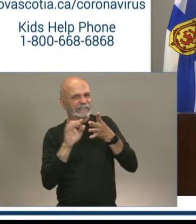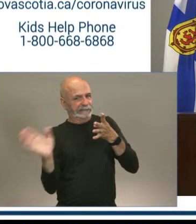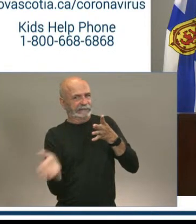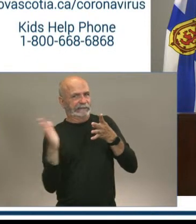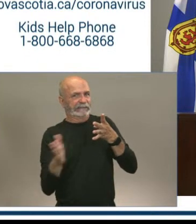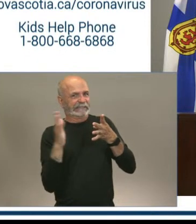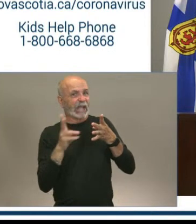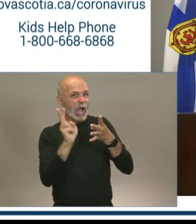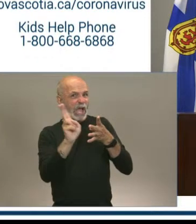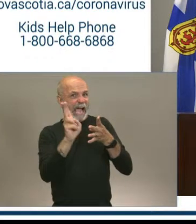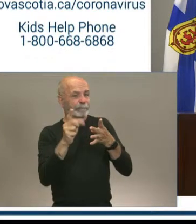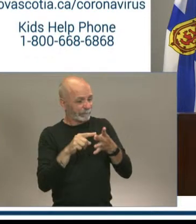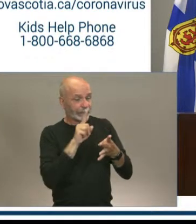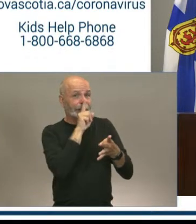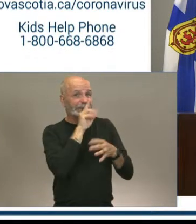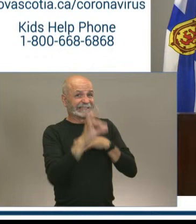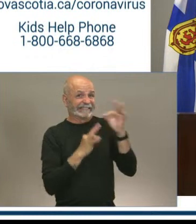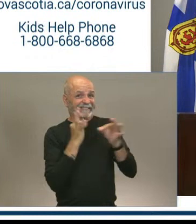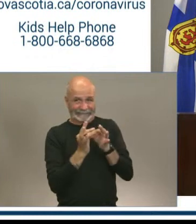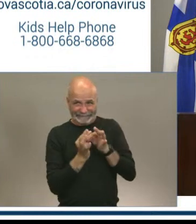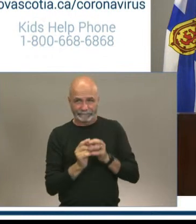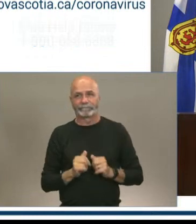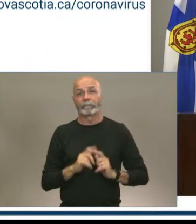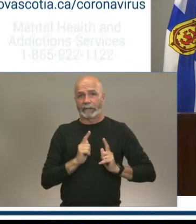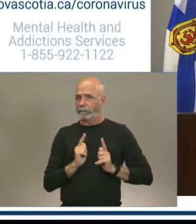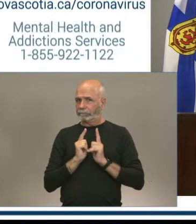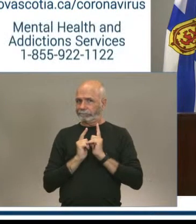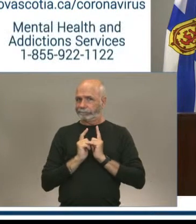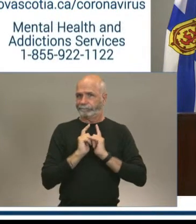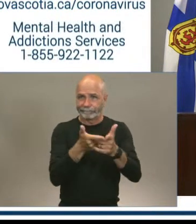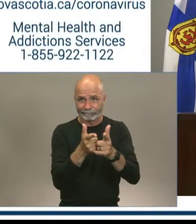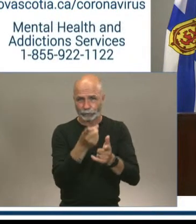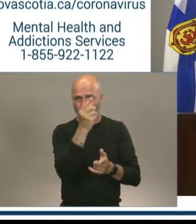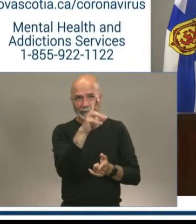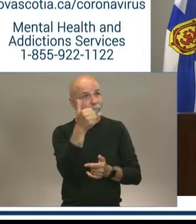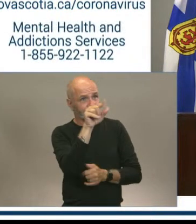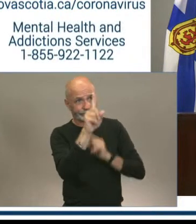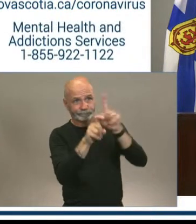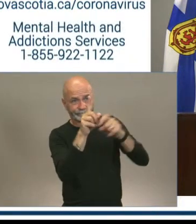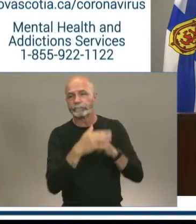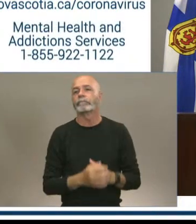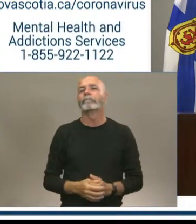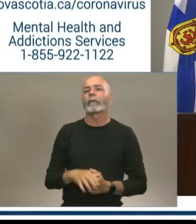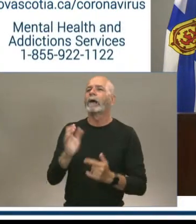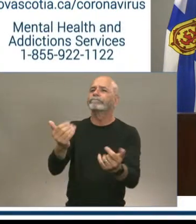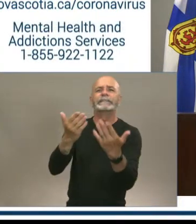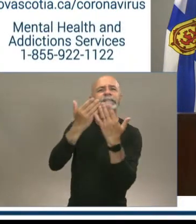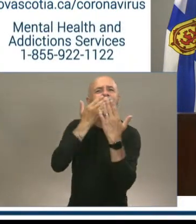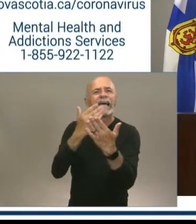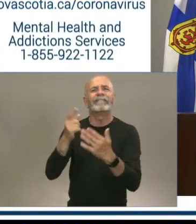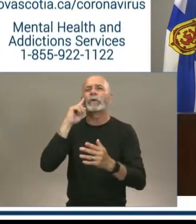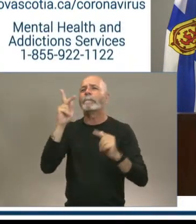Dr. Strang, who I know will want to say a few words to you. Thanks, Premier, and thanks for all of you and the teams that are